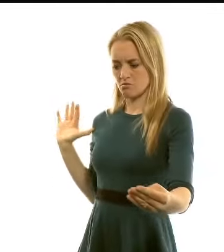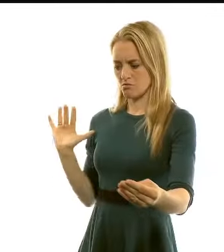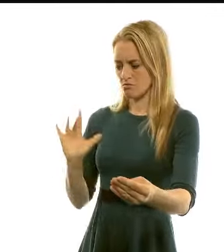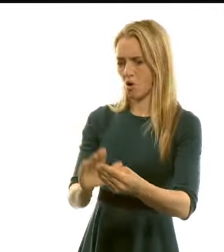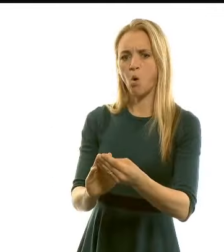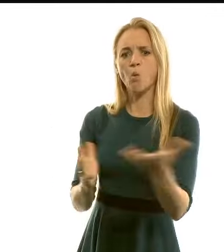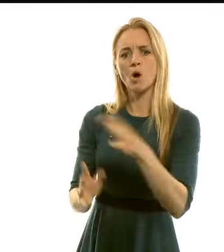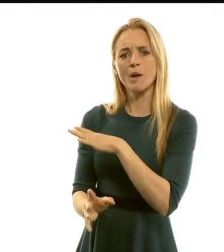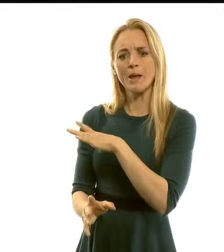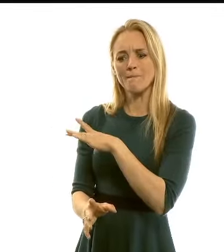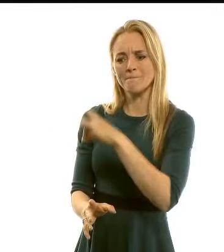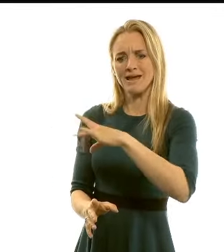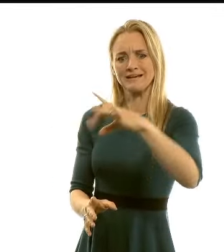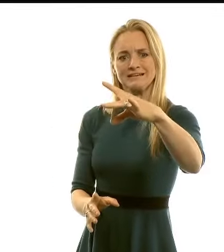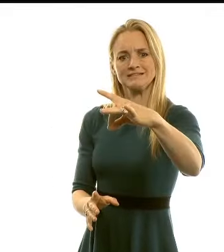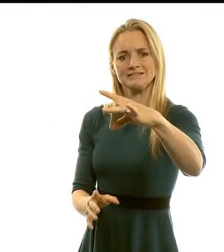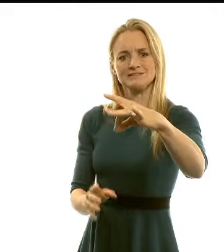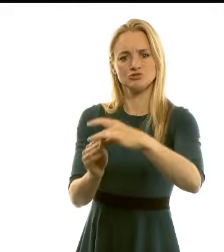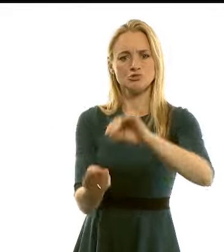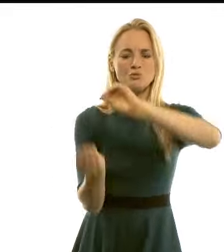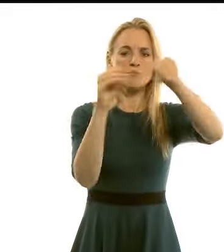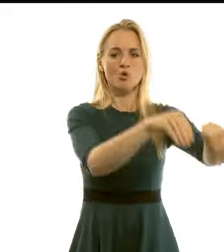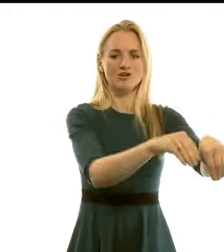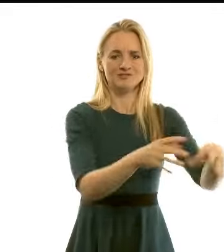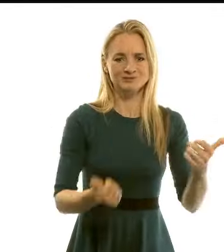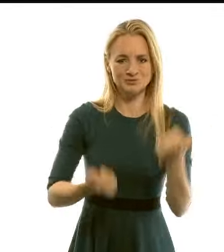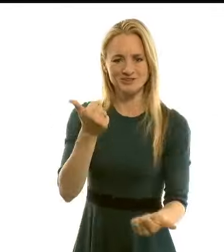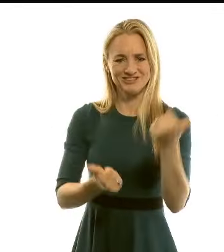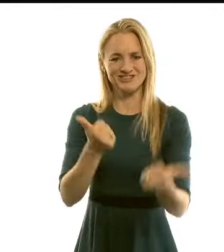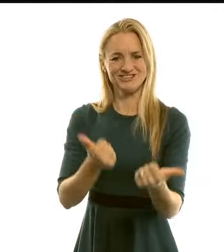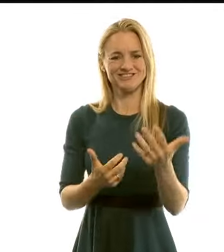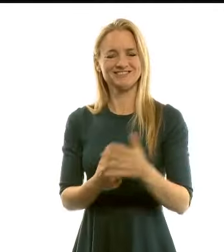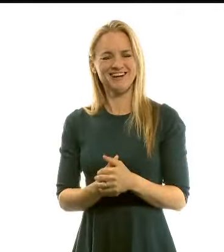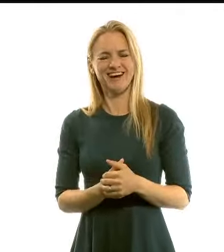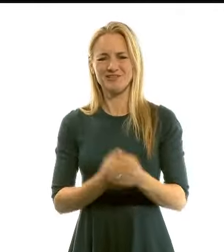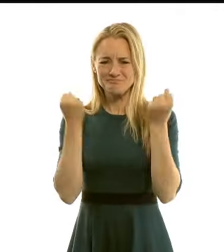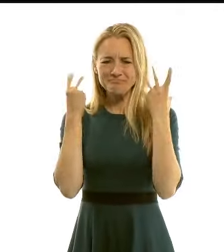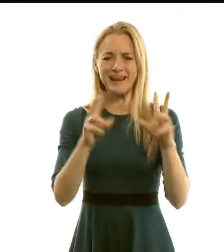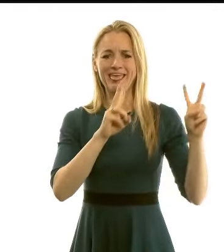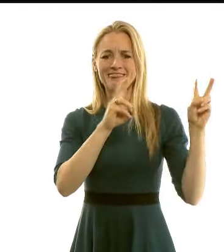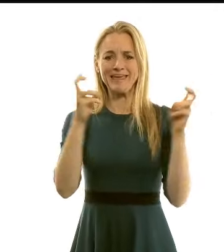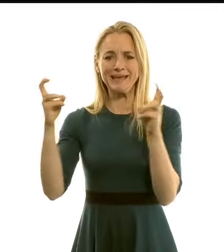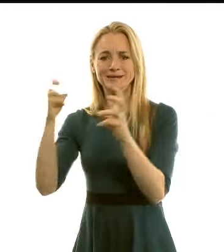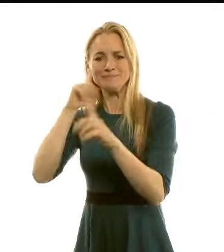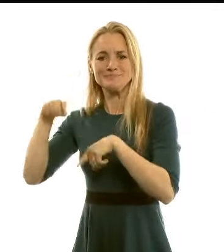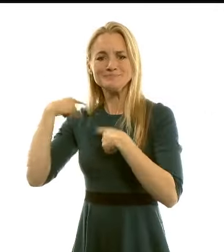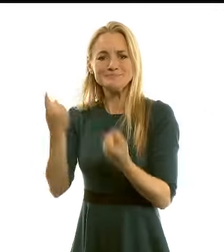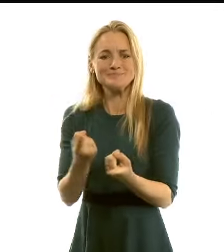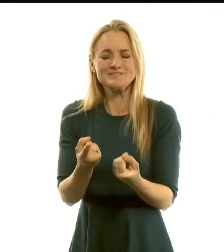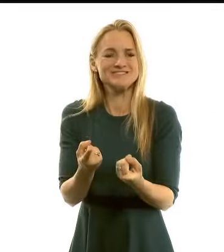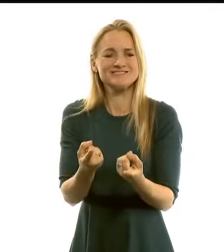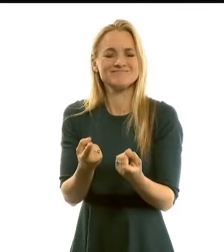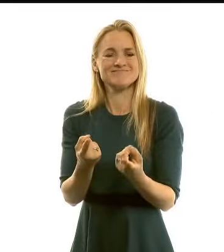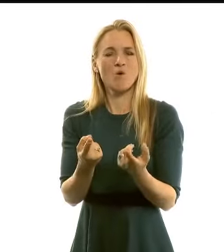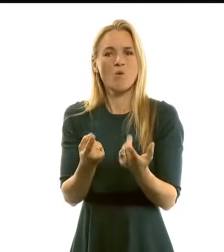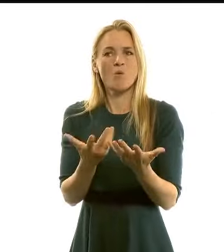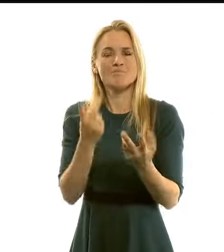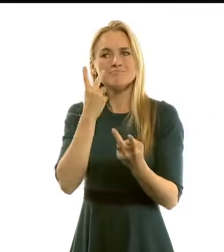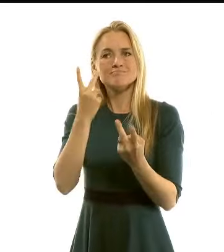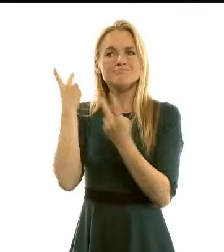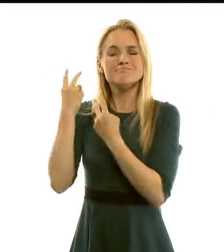like, okay, what do we like most about Lego? It's just like stuff from our childhood and the sets that